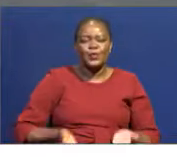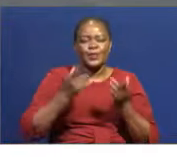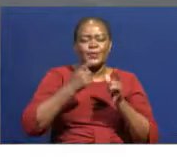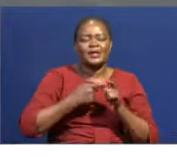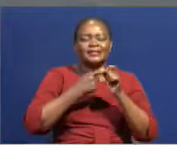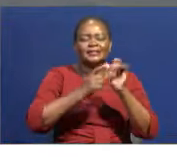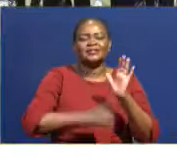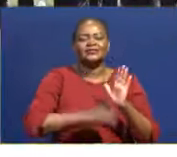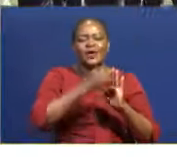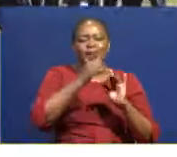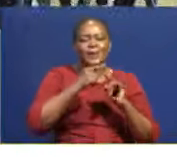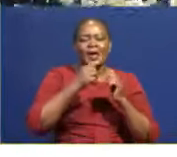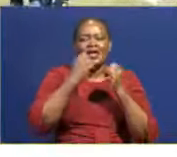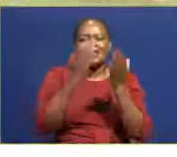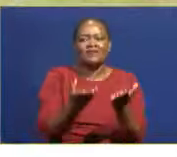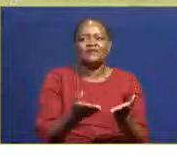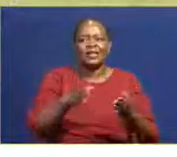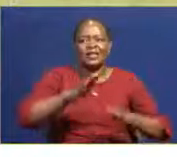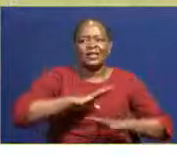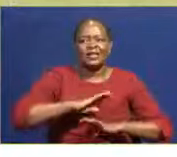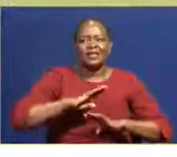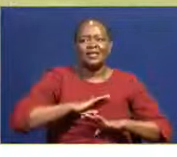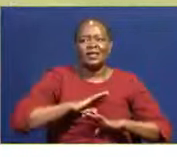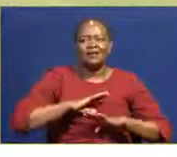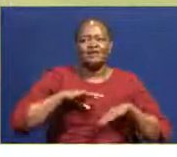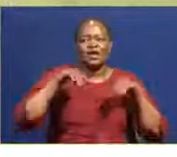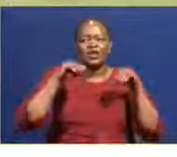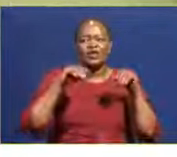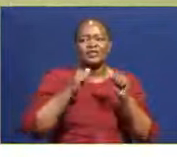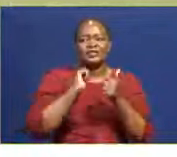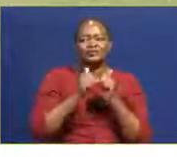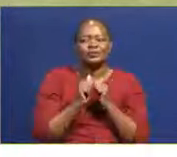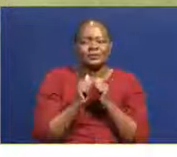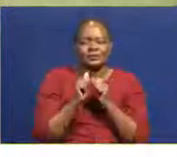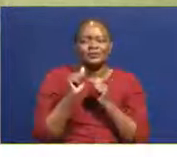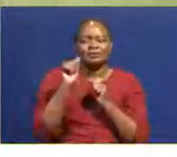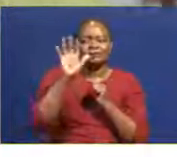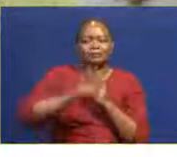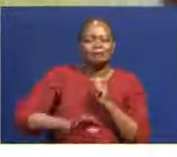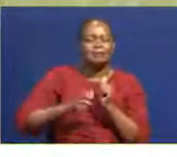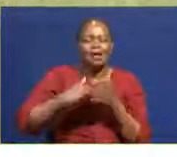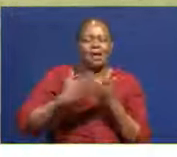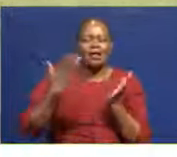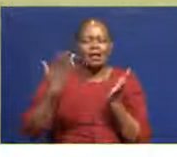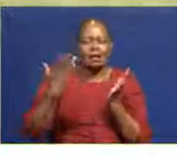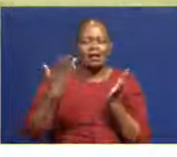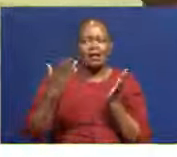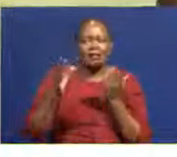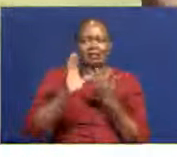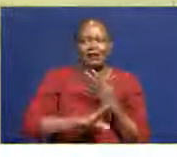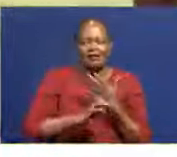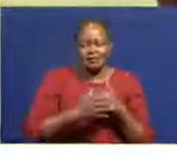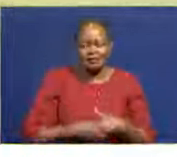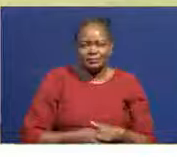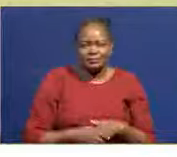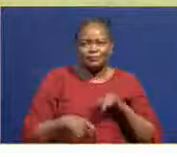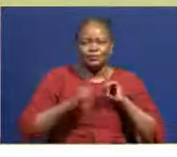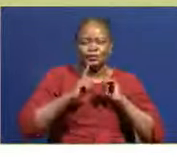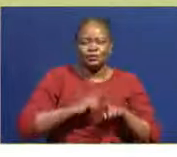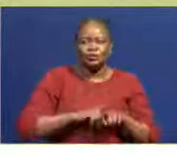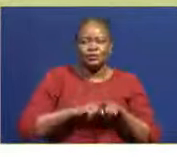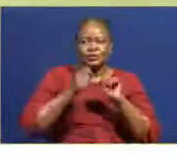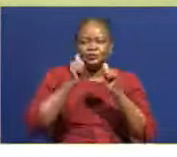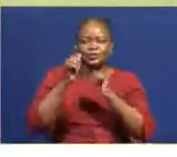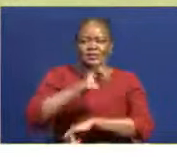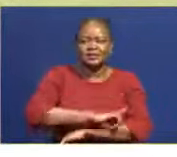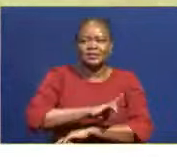talent development by providing enough and quality sporting fields across the country. Speaking during a